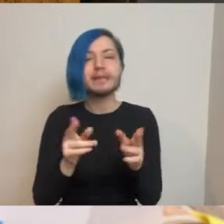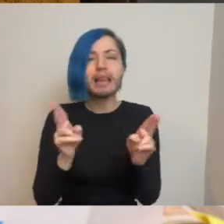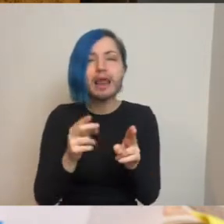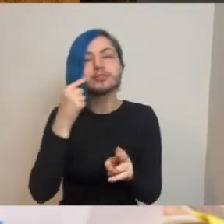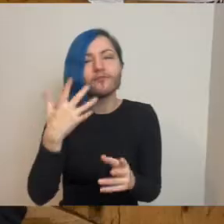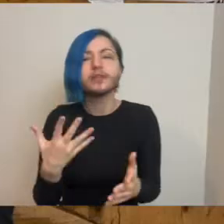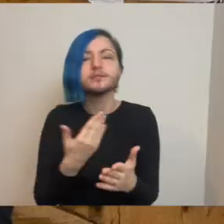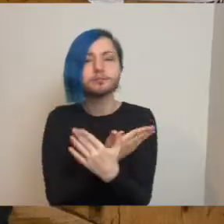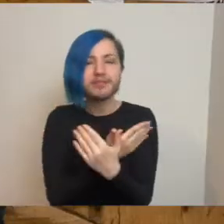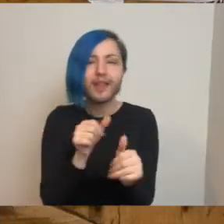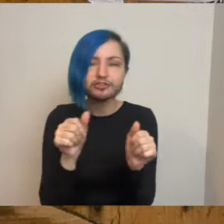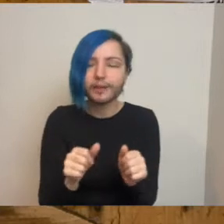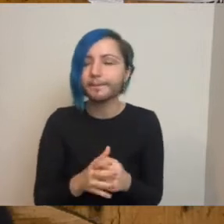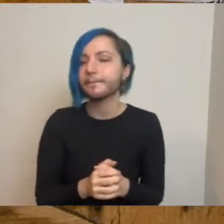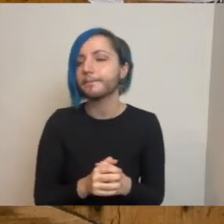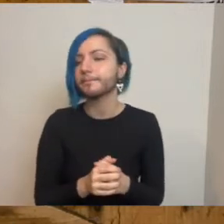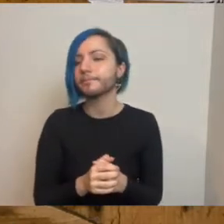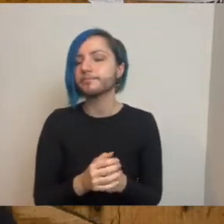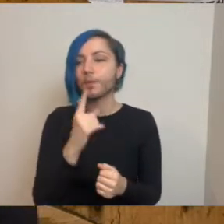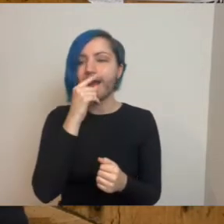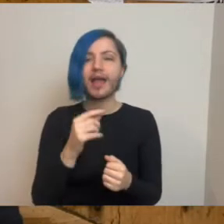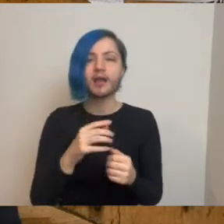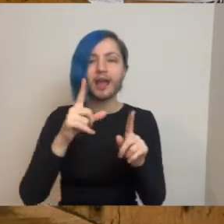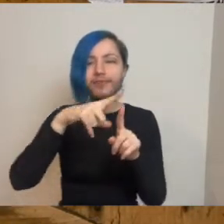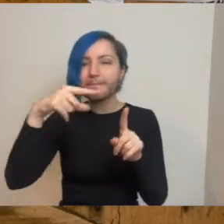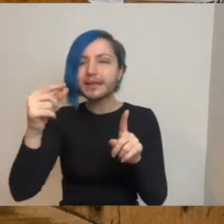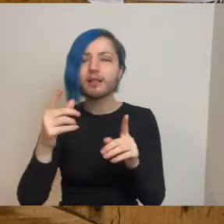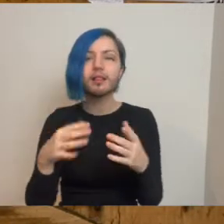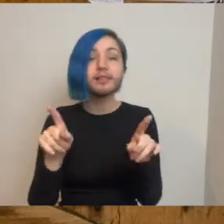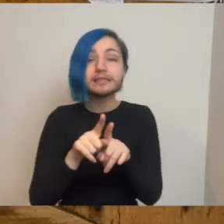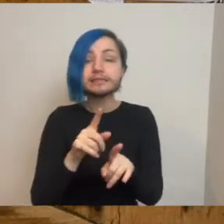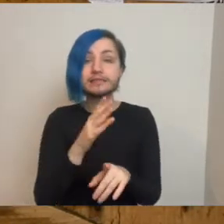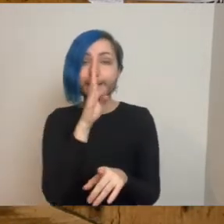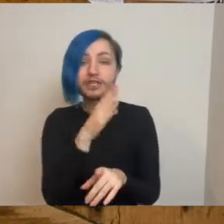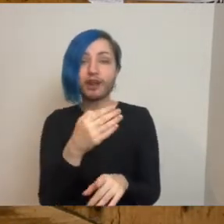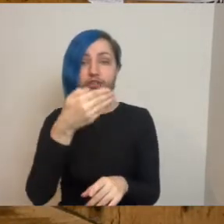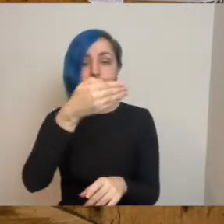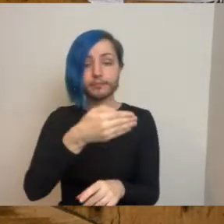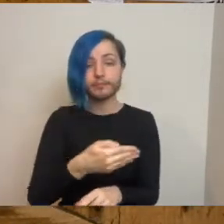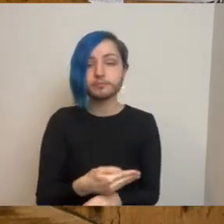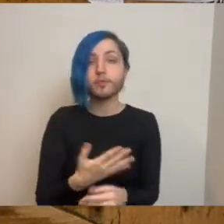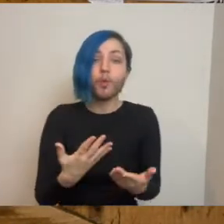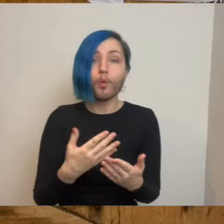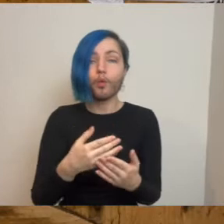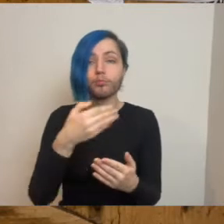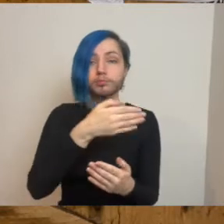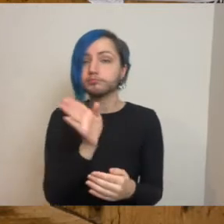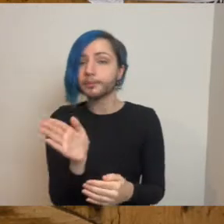obviously that. So I can have my petals going all in the same direction. I can have them going in